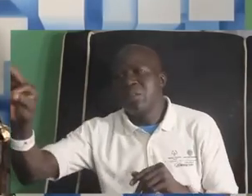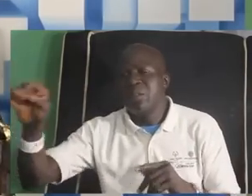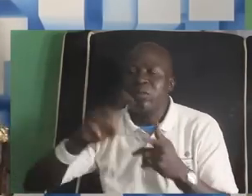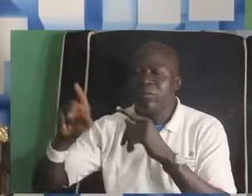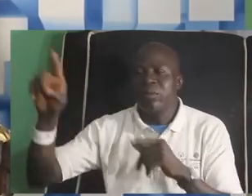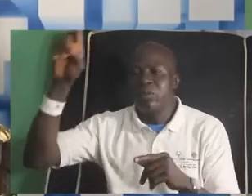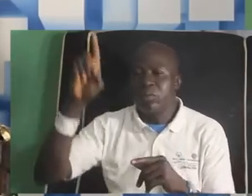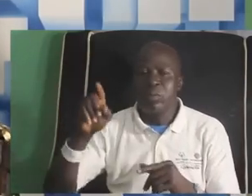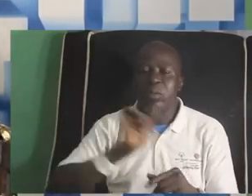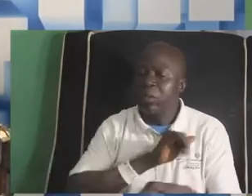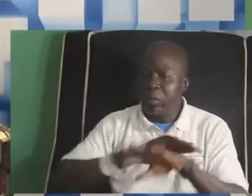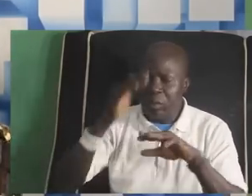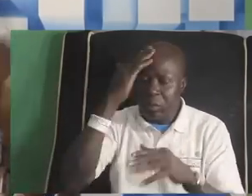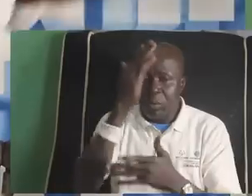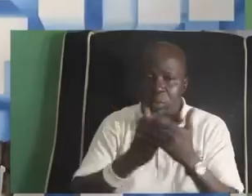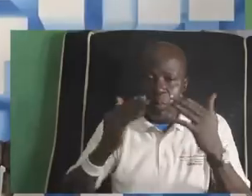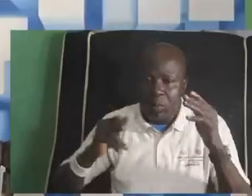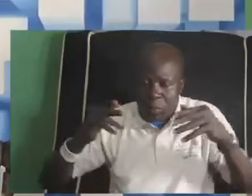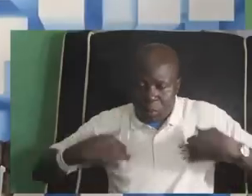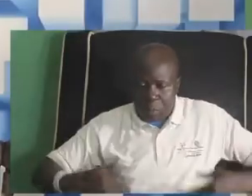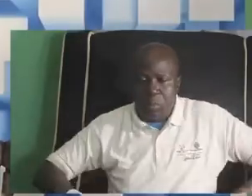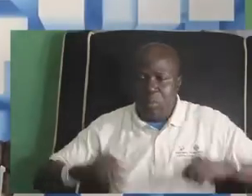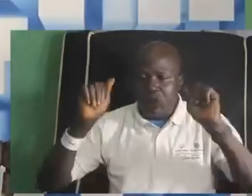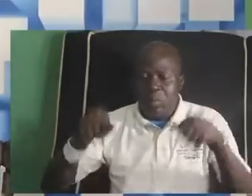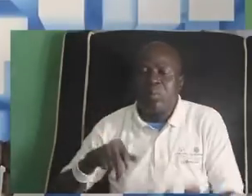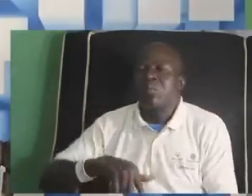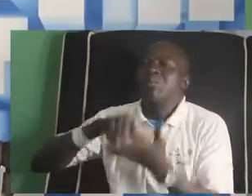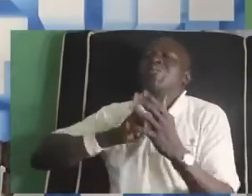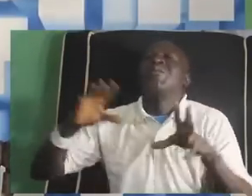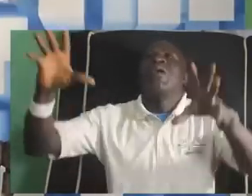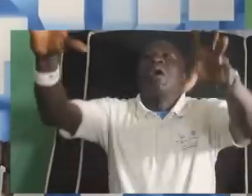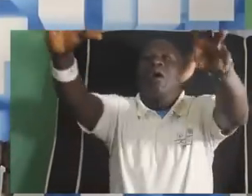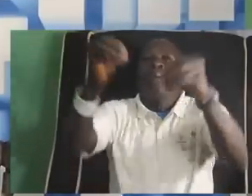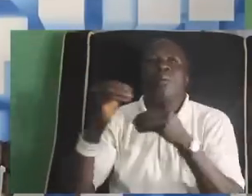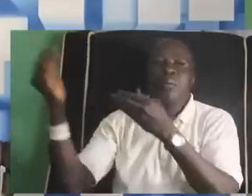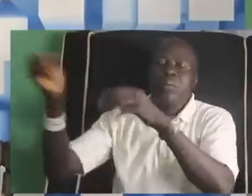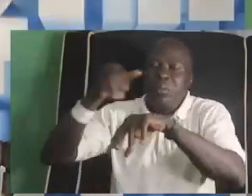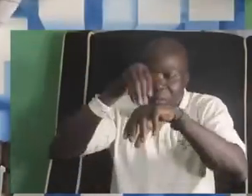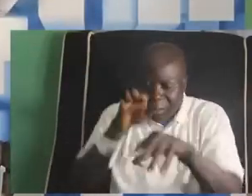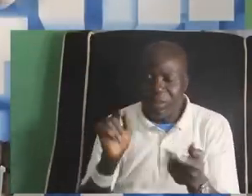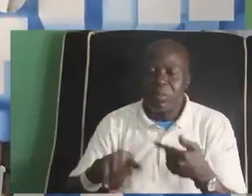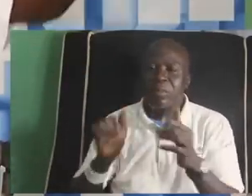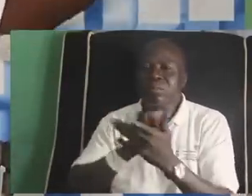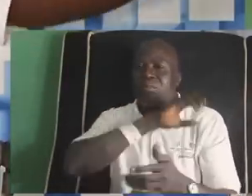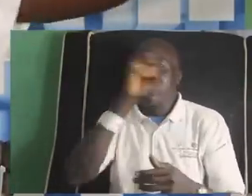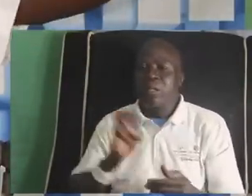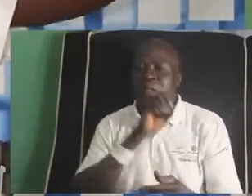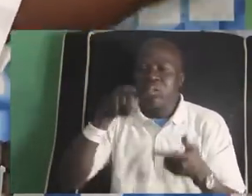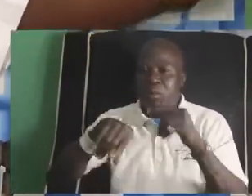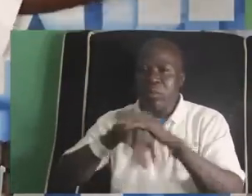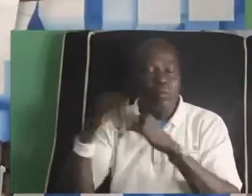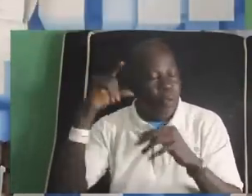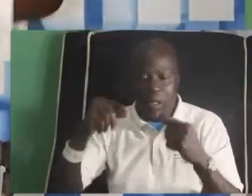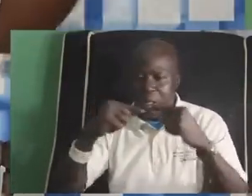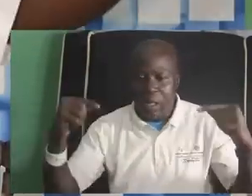e kan le dije. I don't know maybe somebody will. Oluwa o. Lord. Bae to mi fun mi. This my testament to lowo ota ni o. From